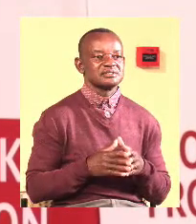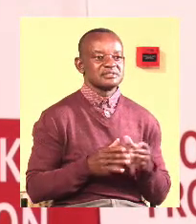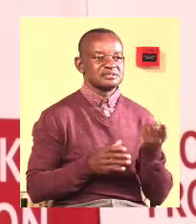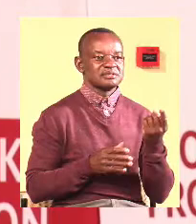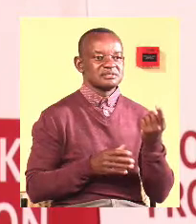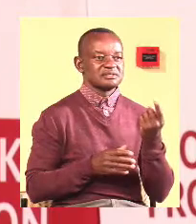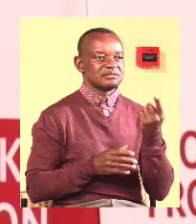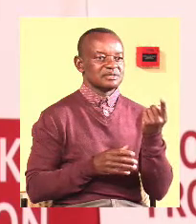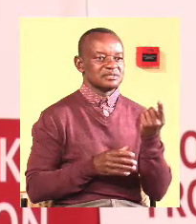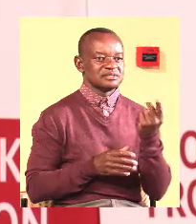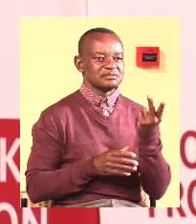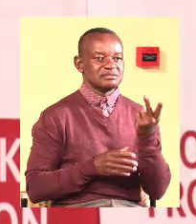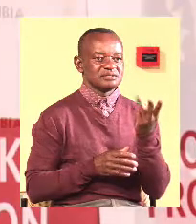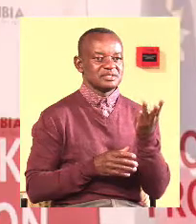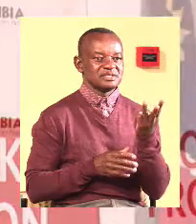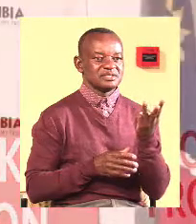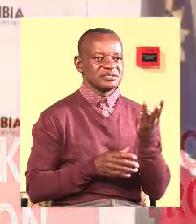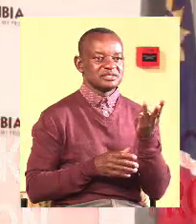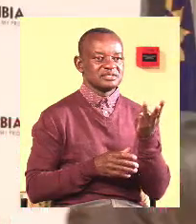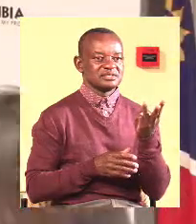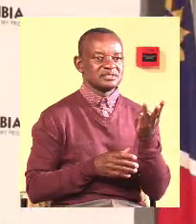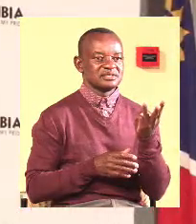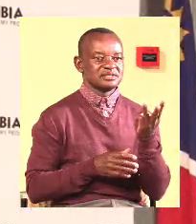start with you, ma'am.